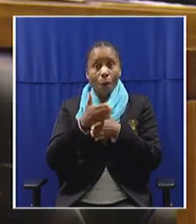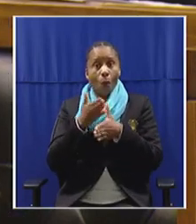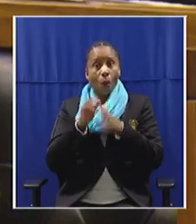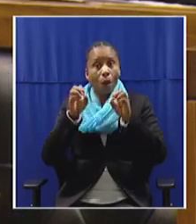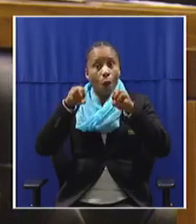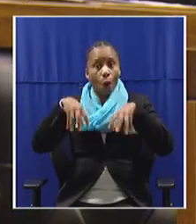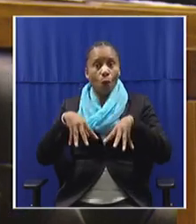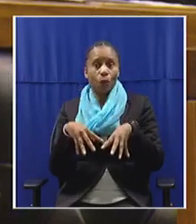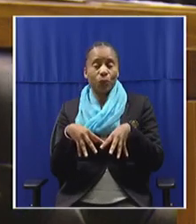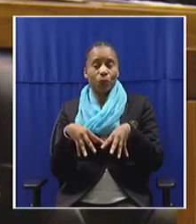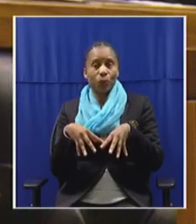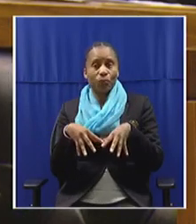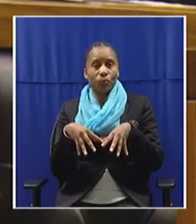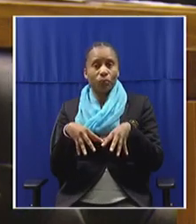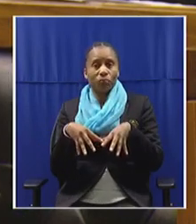has been